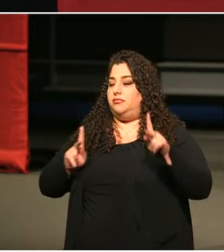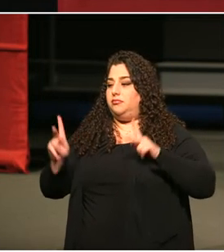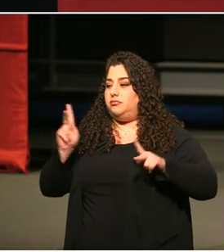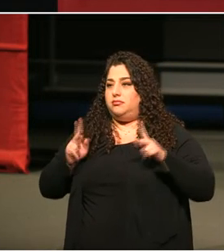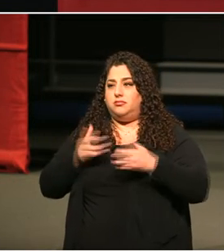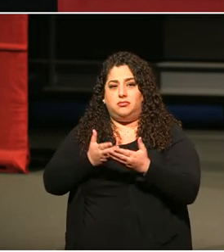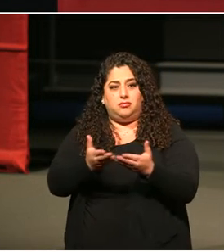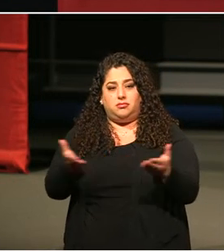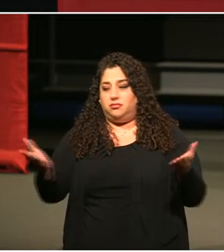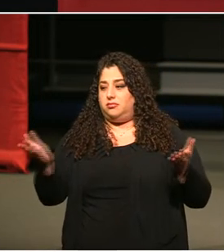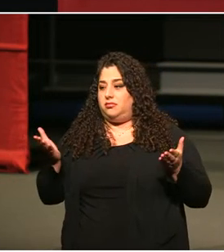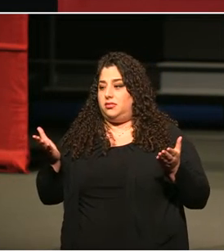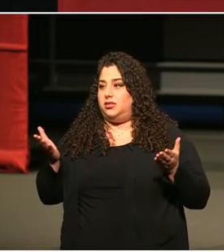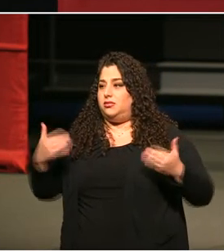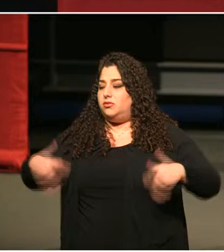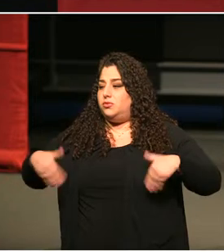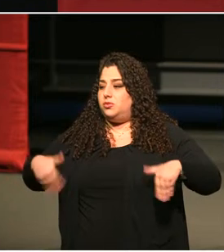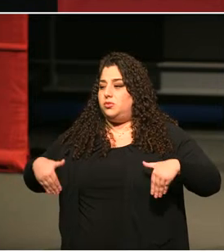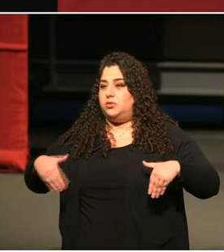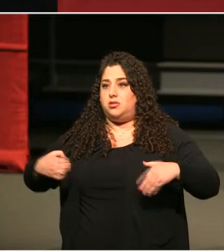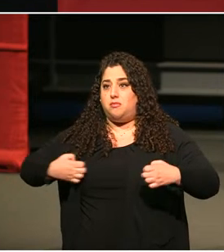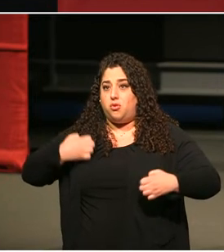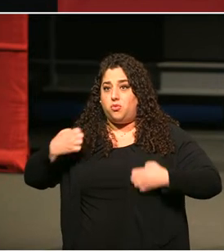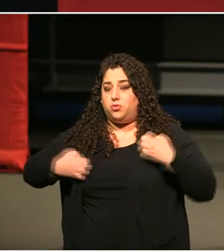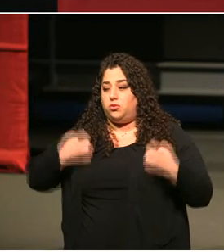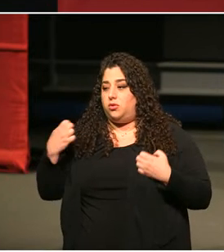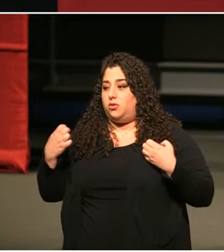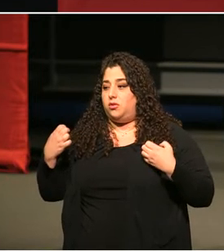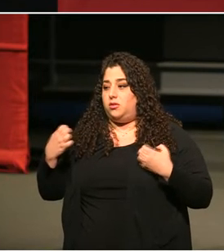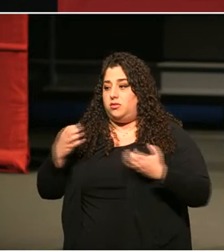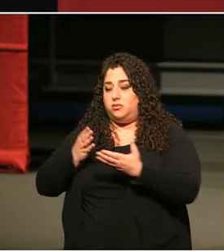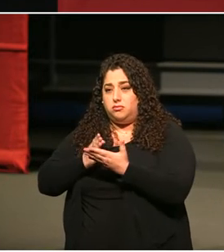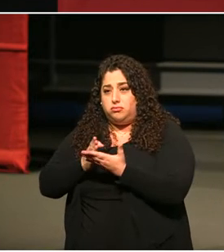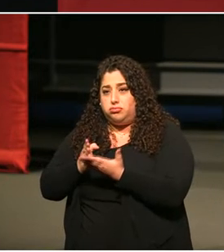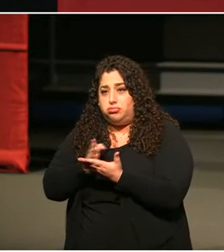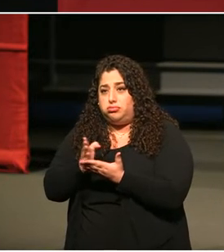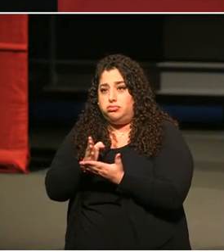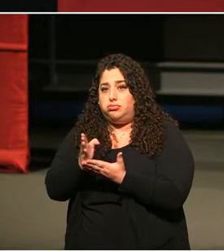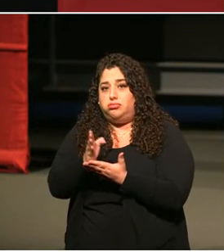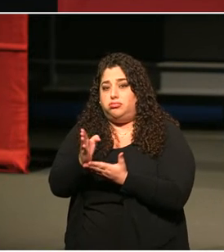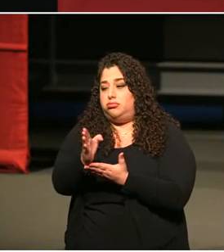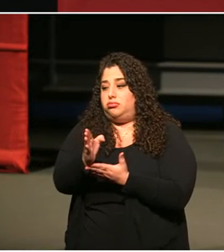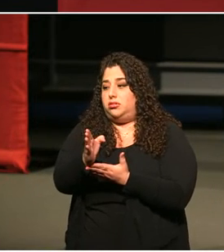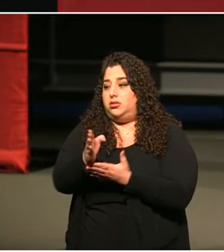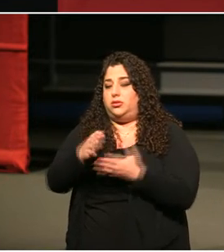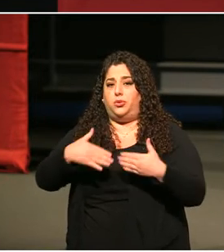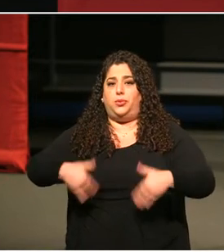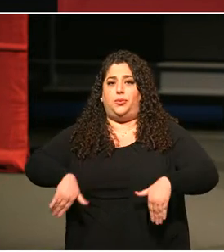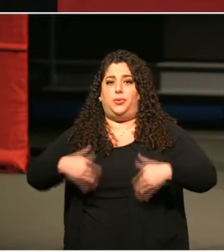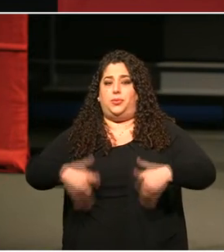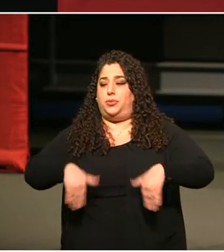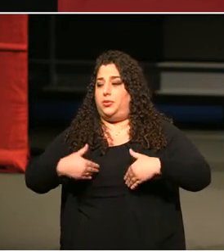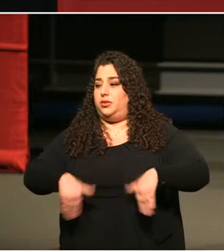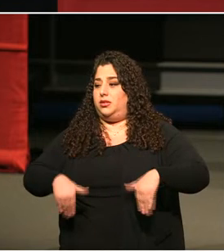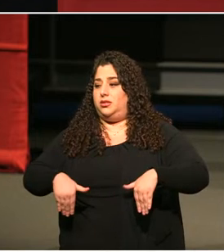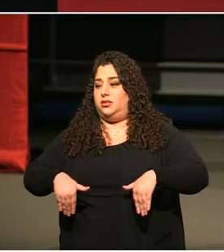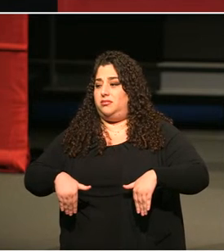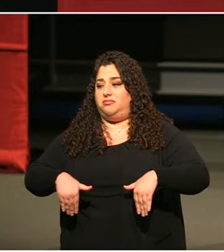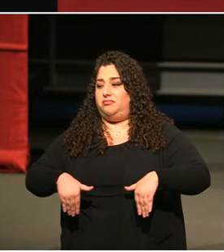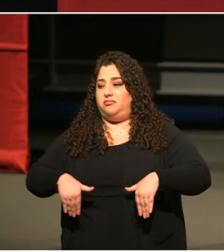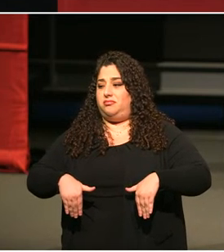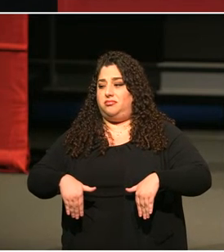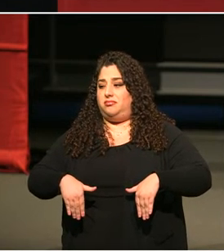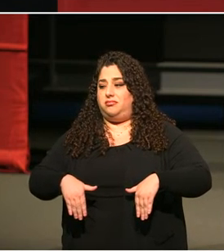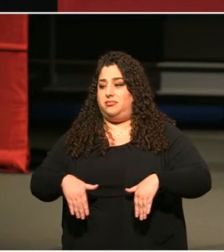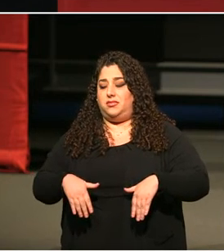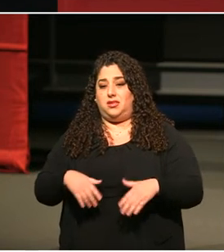through and the cost to your own career in our industry, irreparable. For too long, the courage you